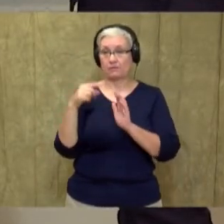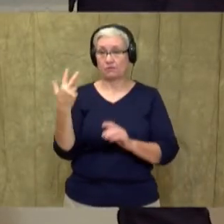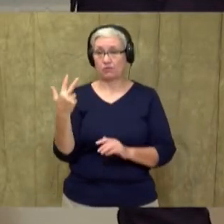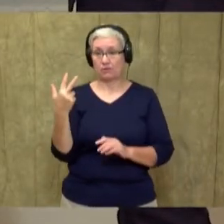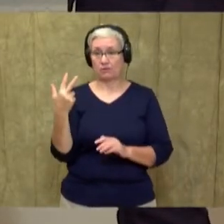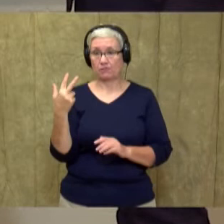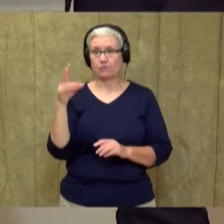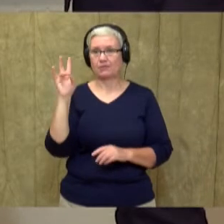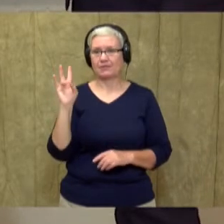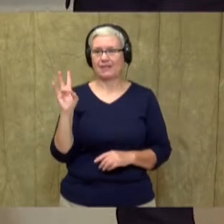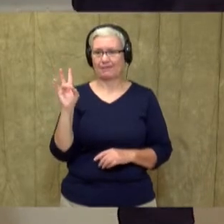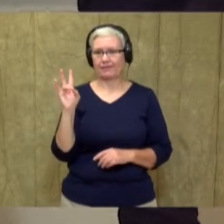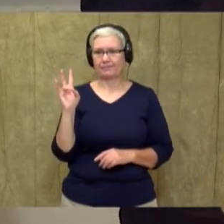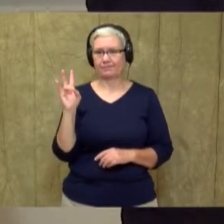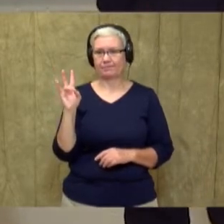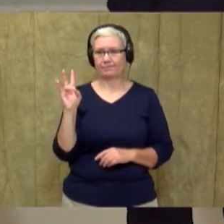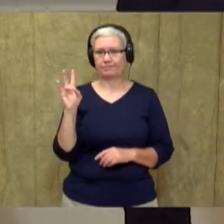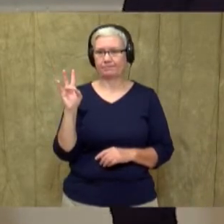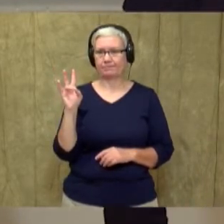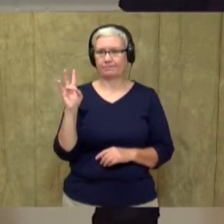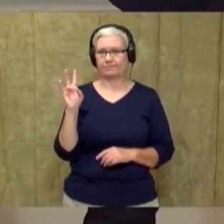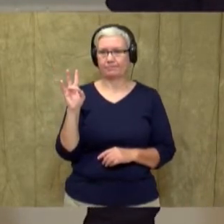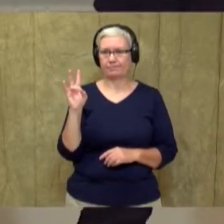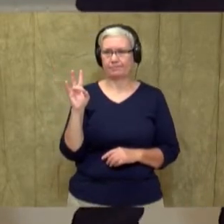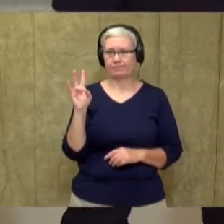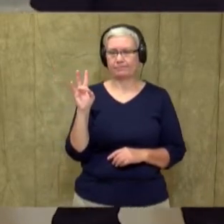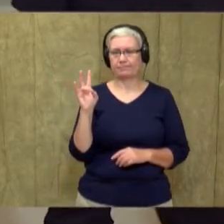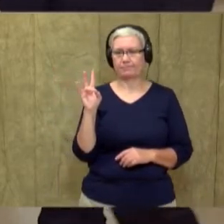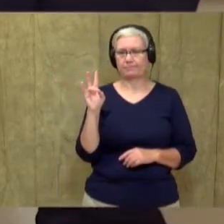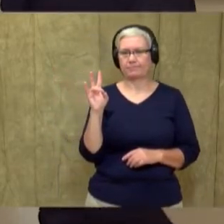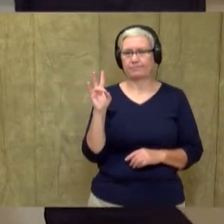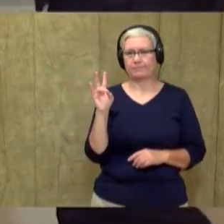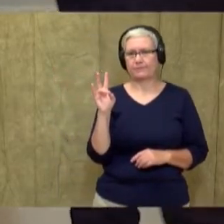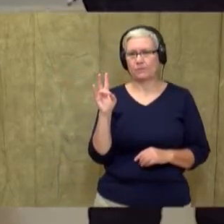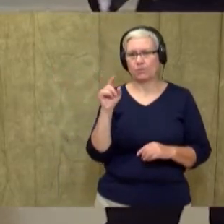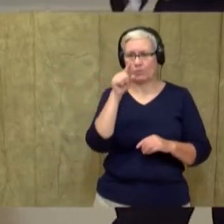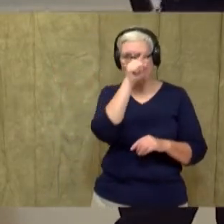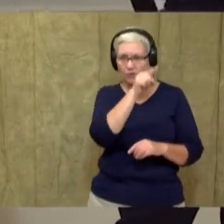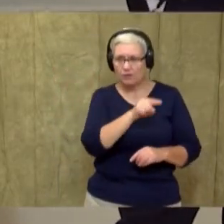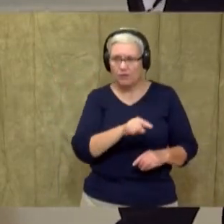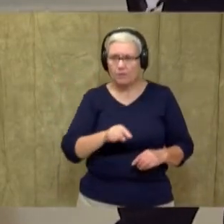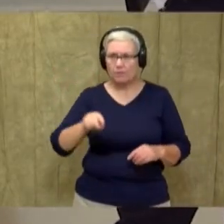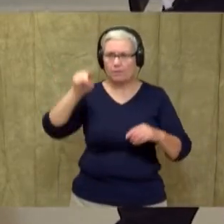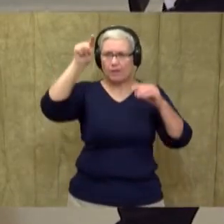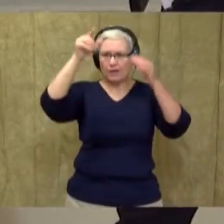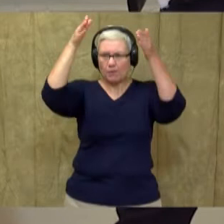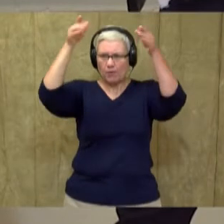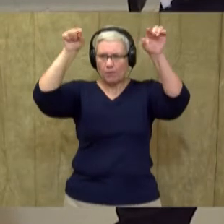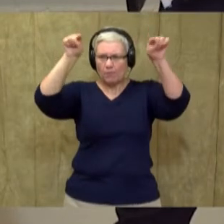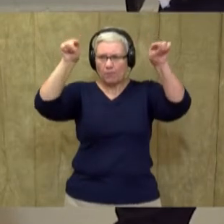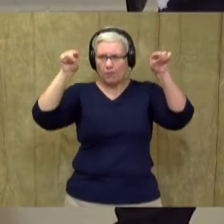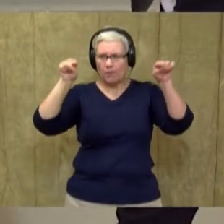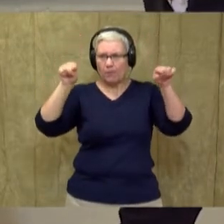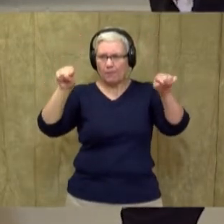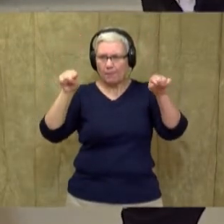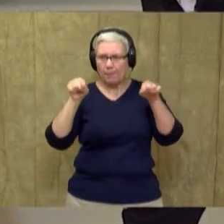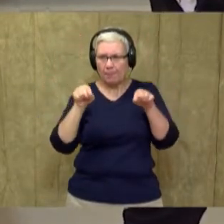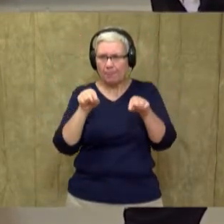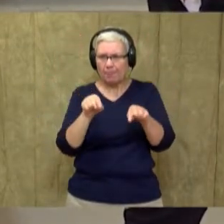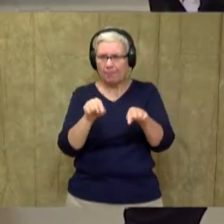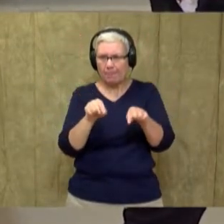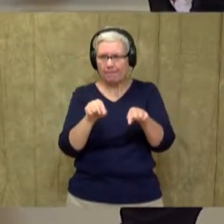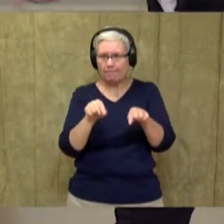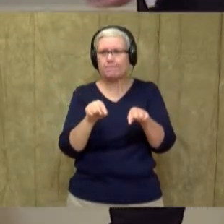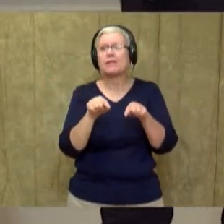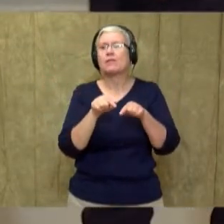gives us 7. And again, with the symmetry of parabolas, the 7 is going to fill in that spot as